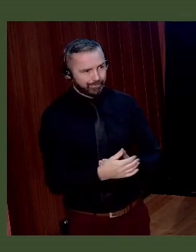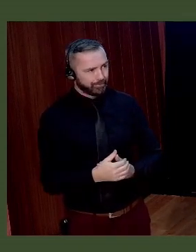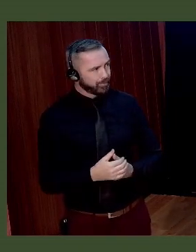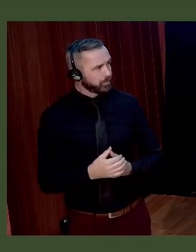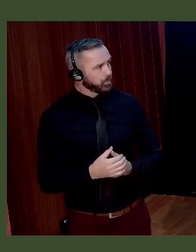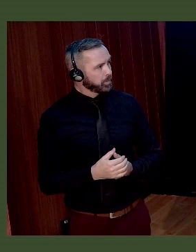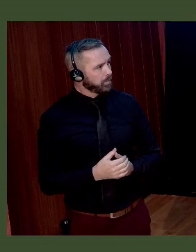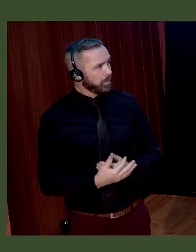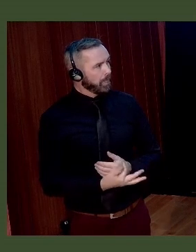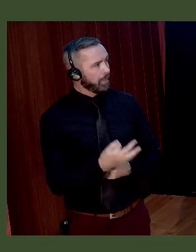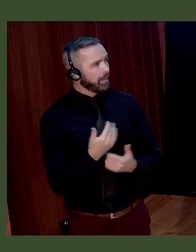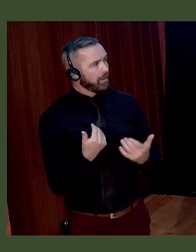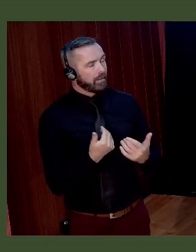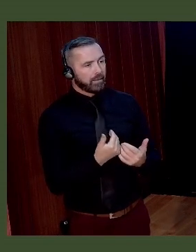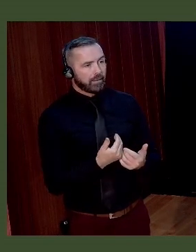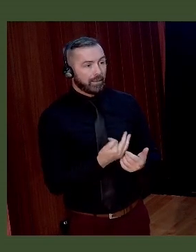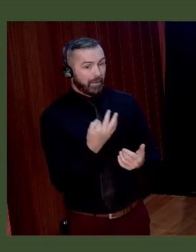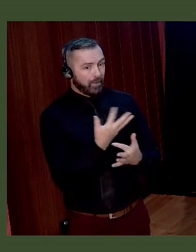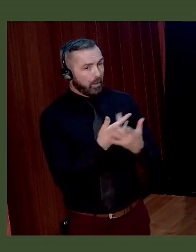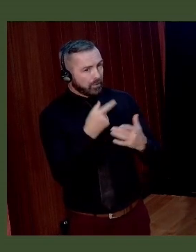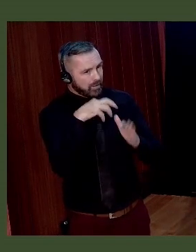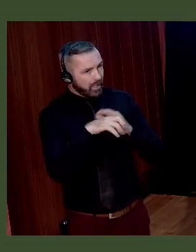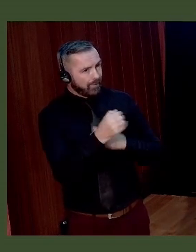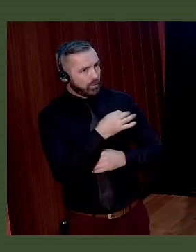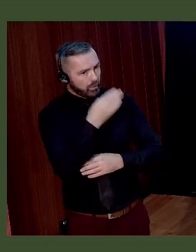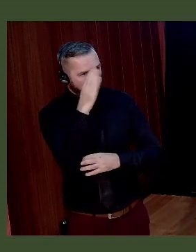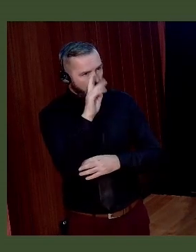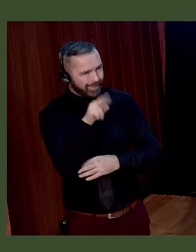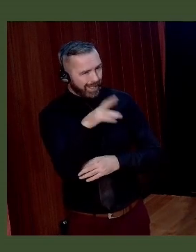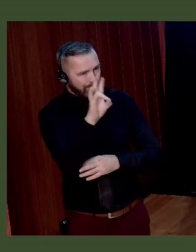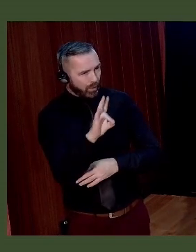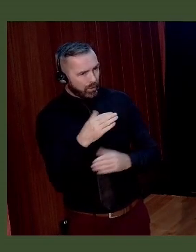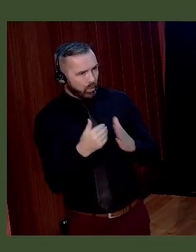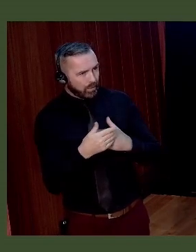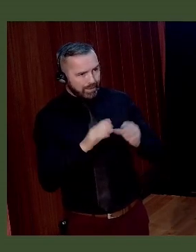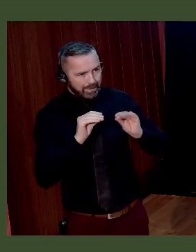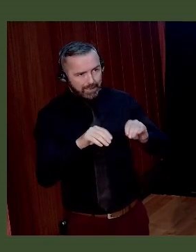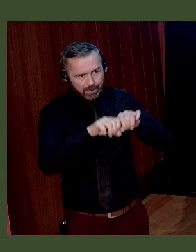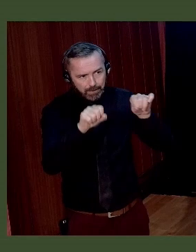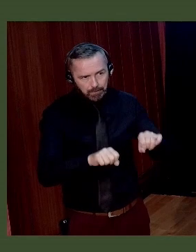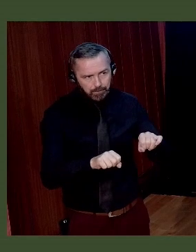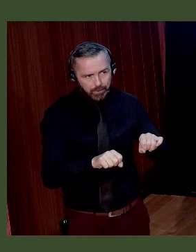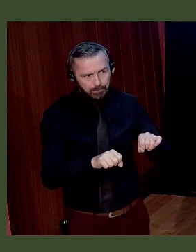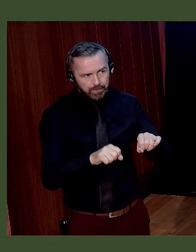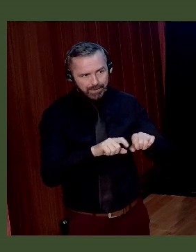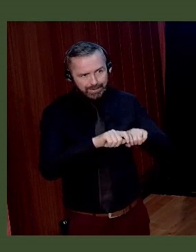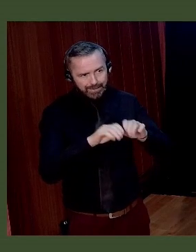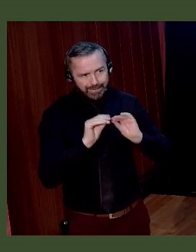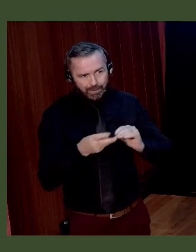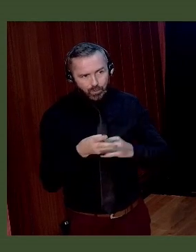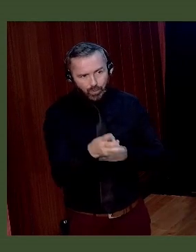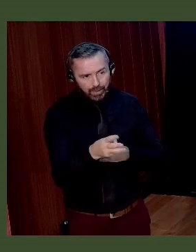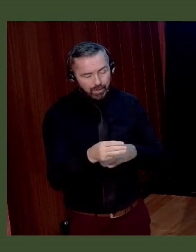If many teachers had good Irish, the next question they faced was that of teaching methodologies, the most effective ways